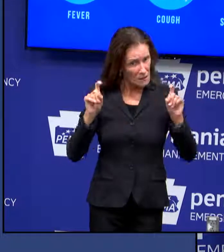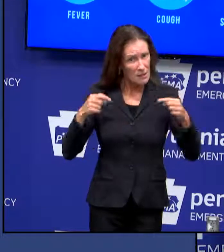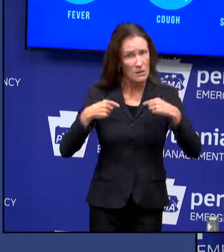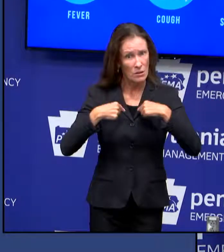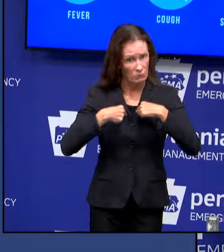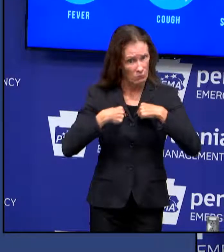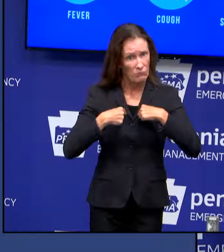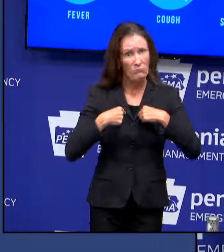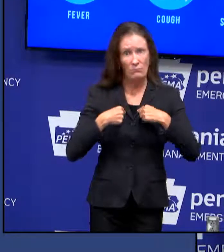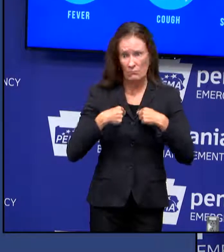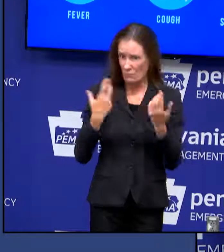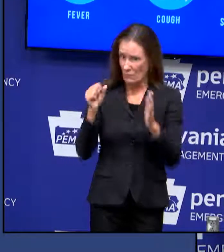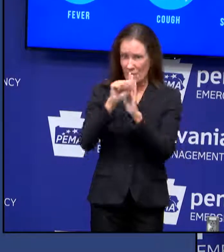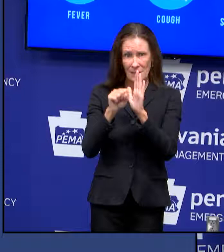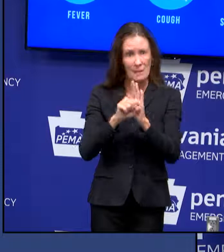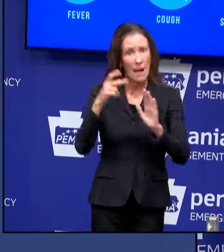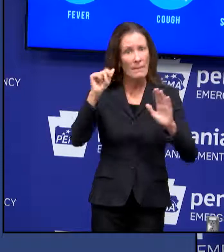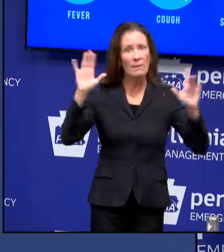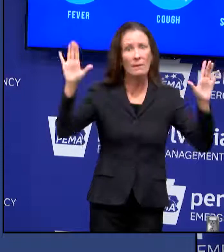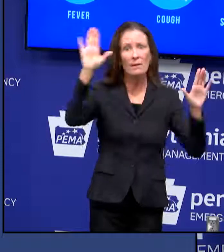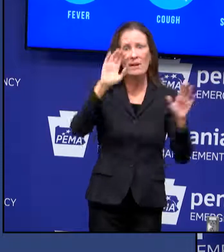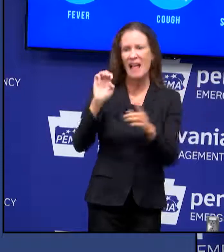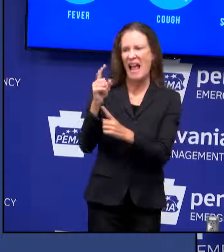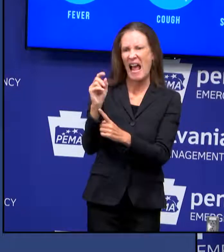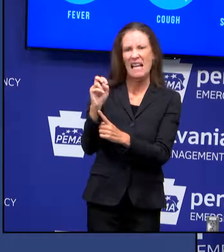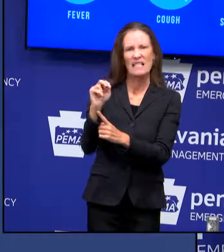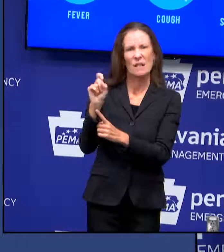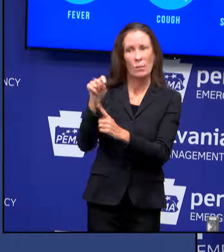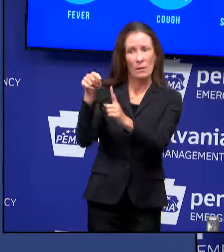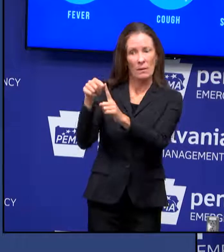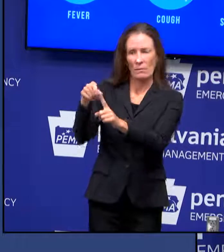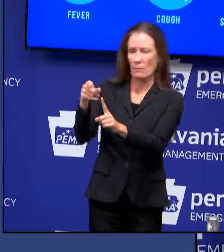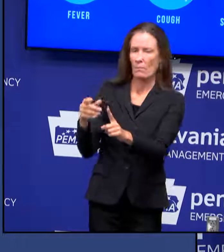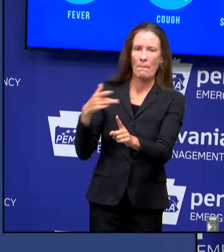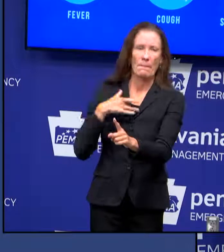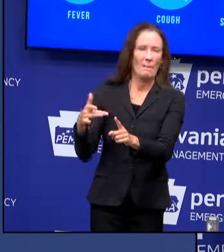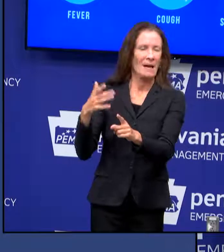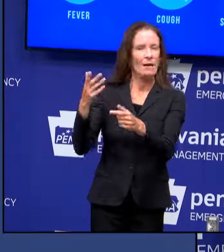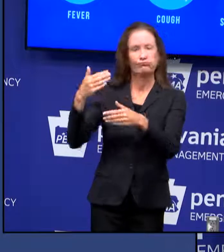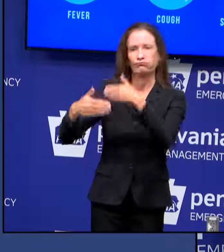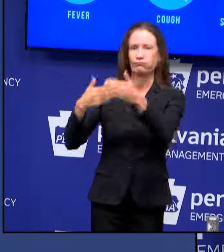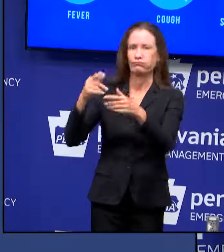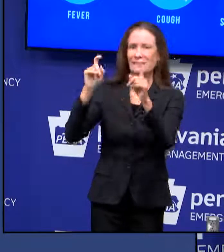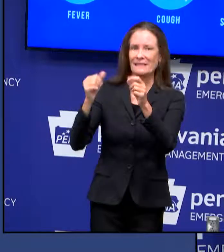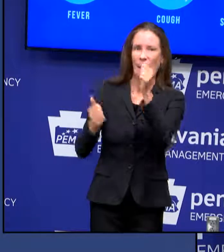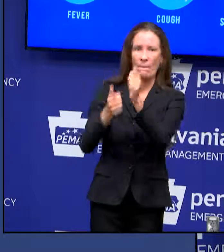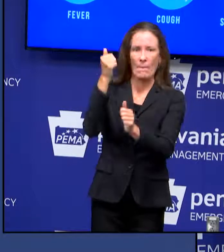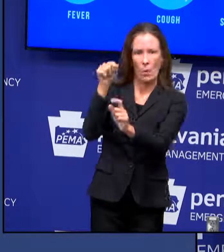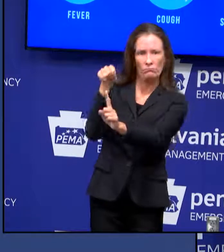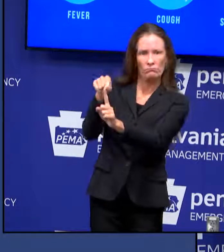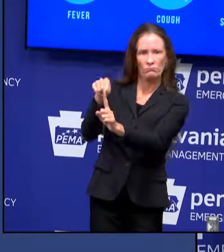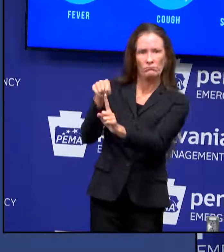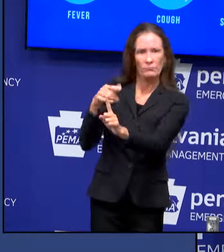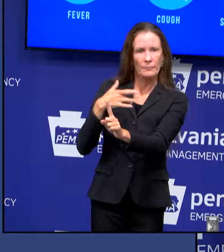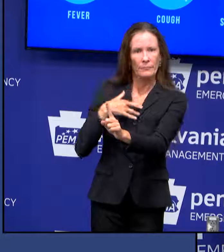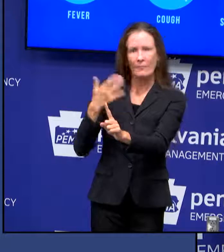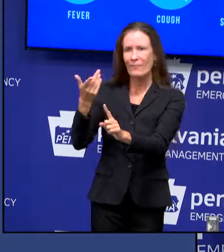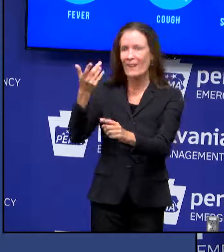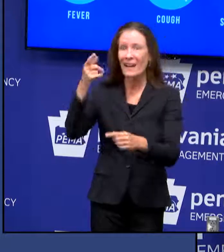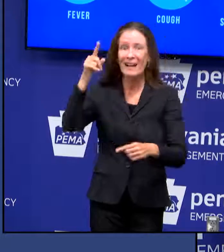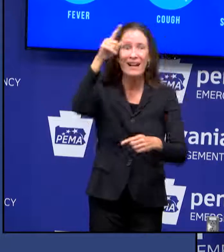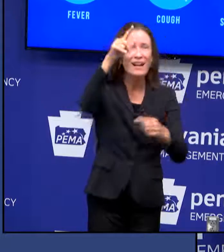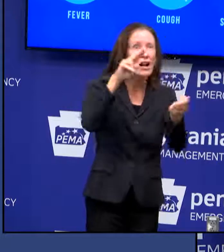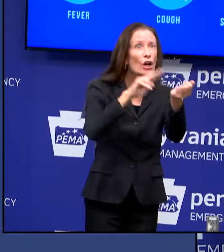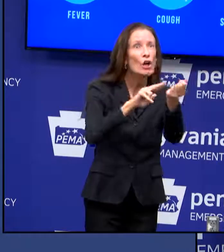state laboratory in Exton does priority testing. So, for instance, if we have an outbreak we're concerned about in a nursing home, we will prioritize